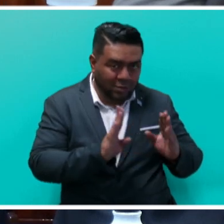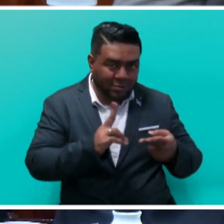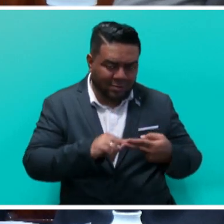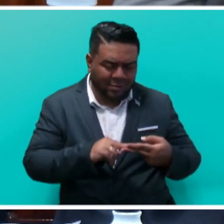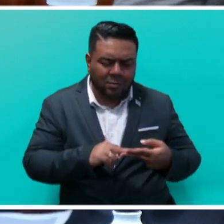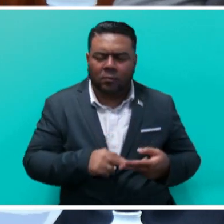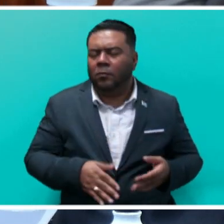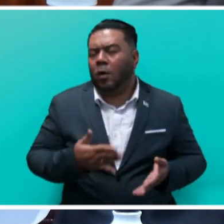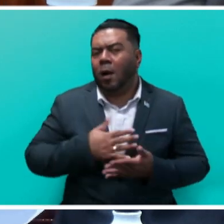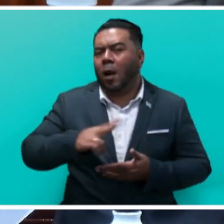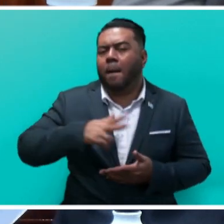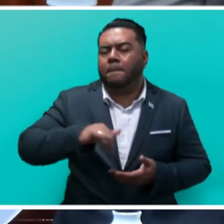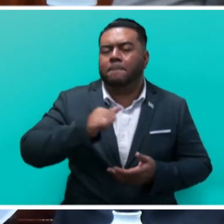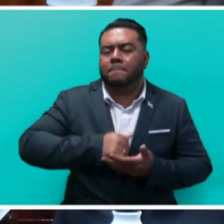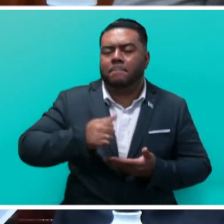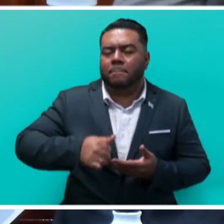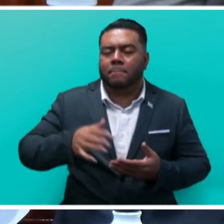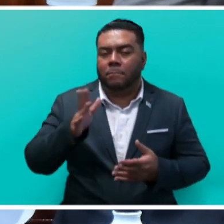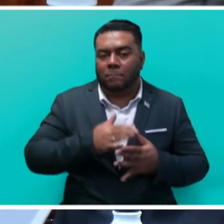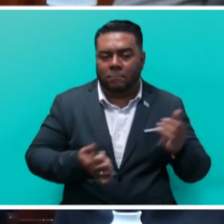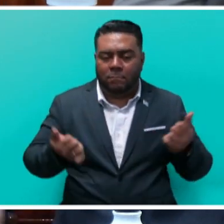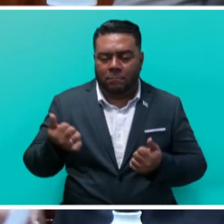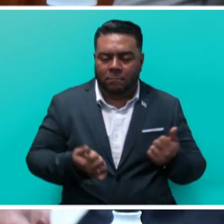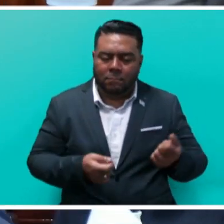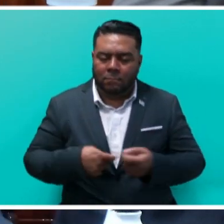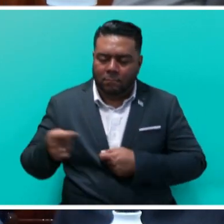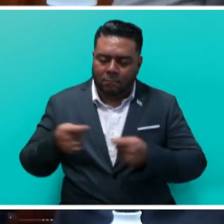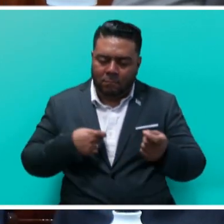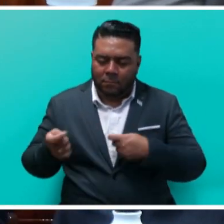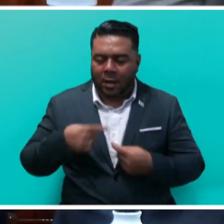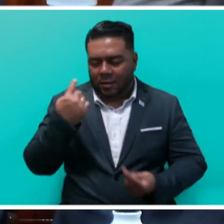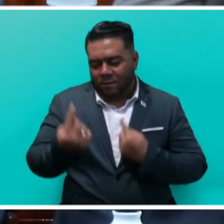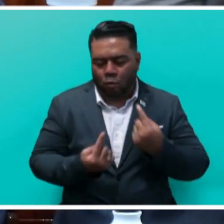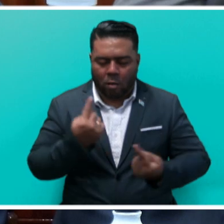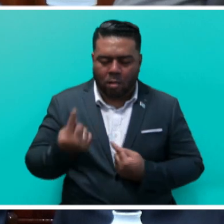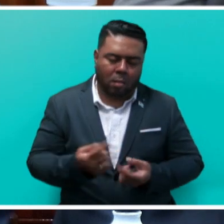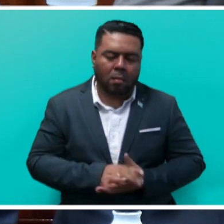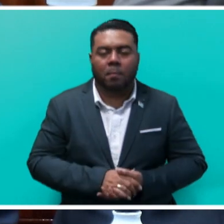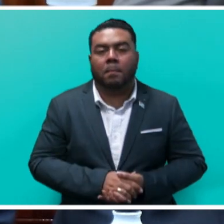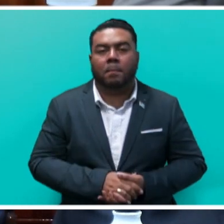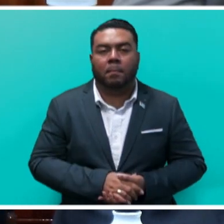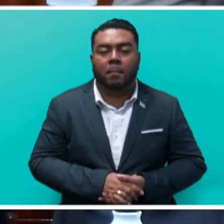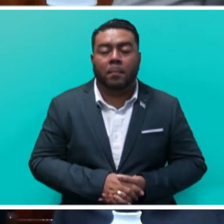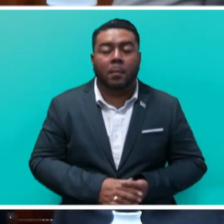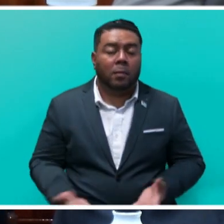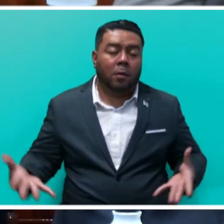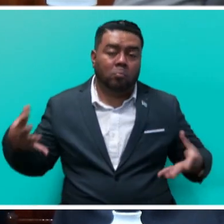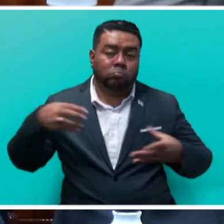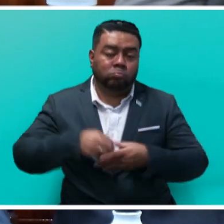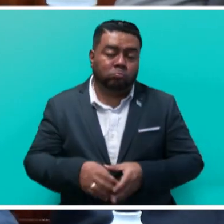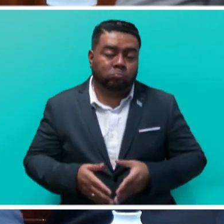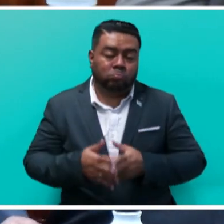hire purchase companies, and motor vehicle dealership and individuals. The cumulative